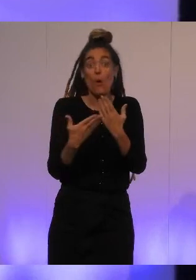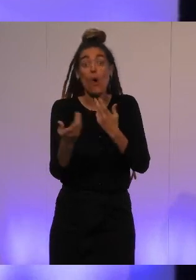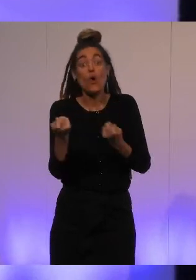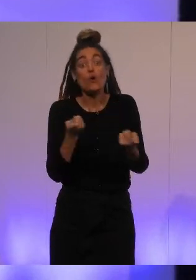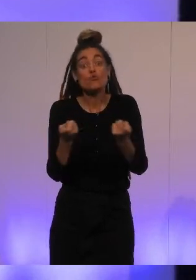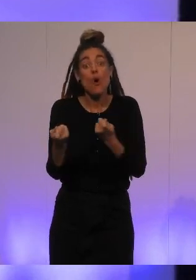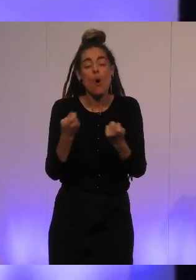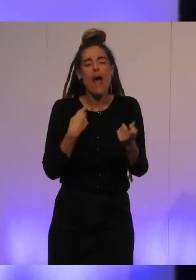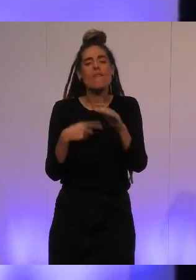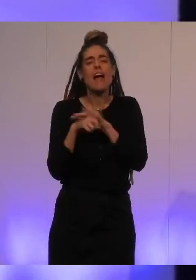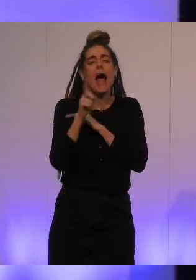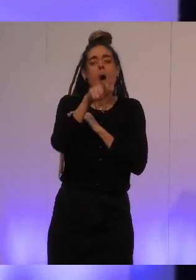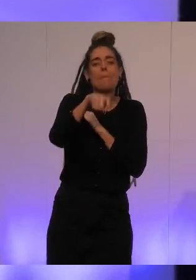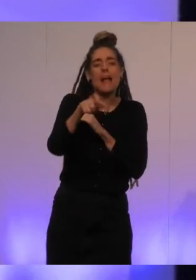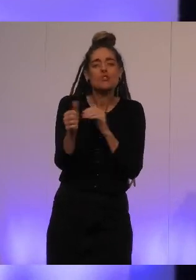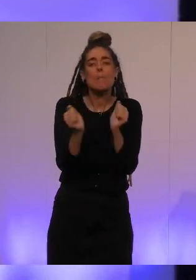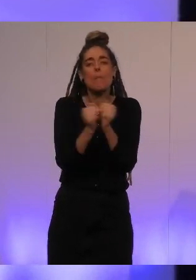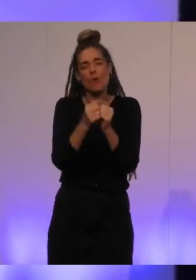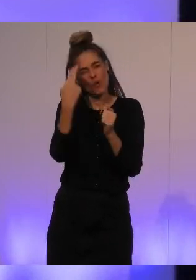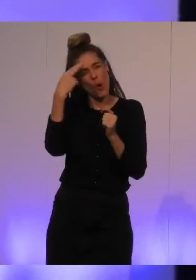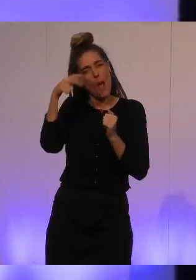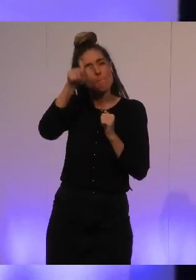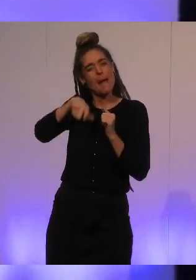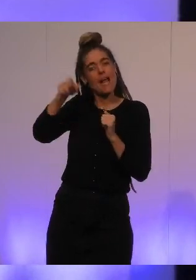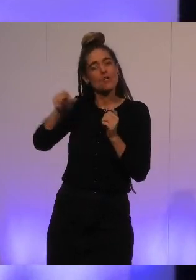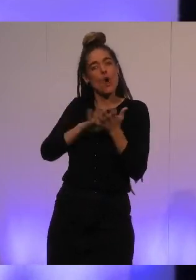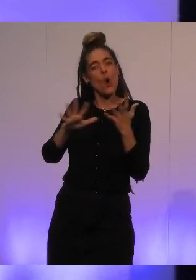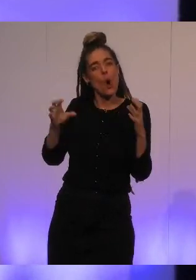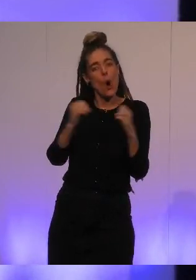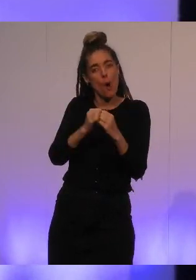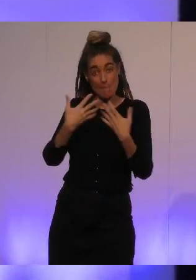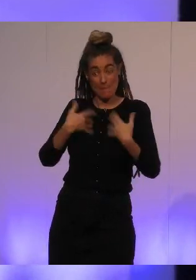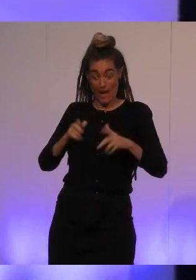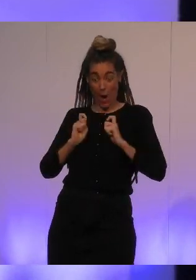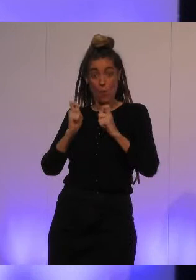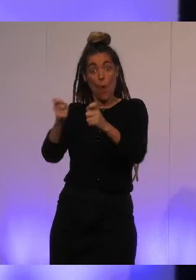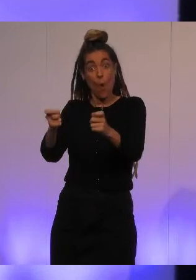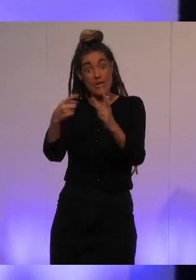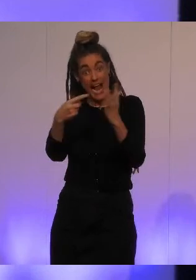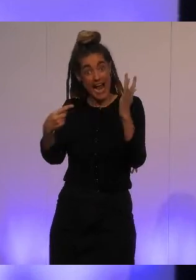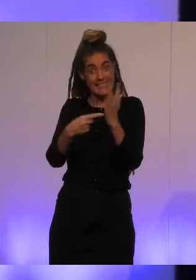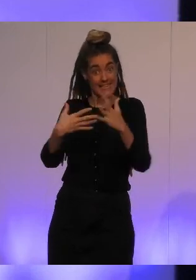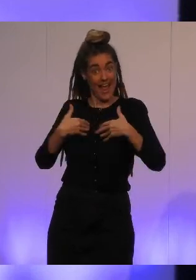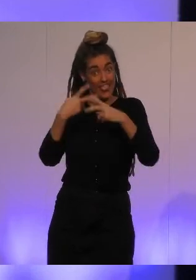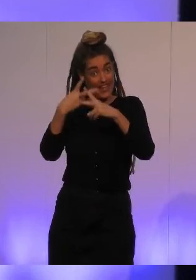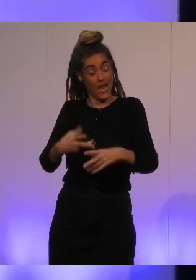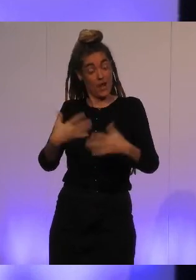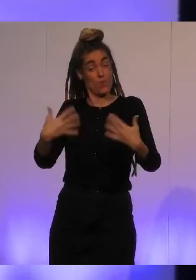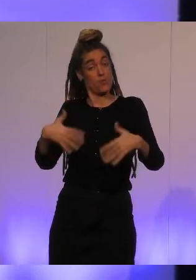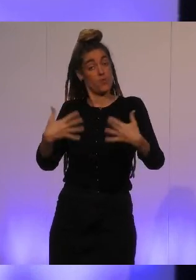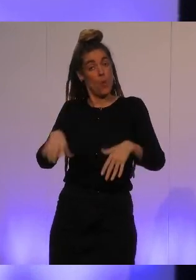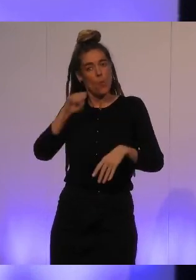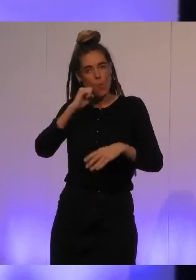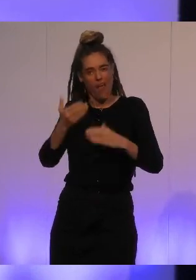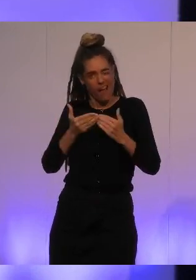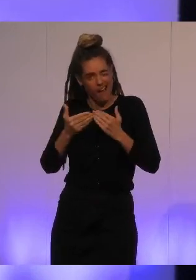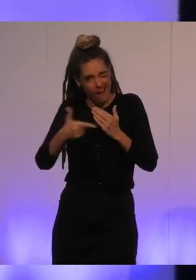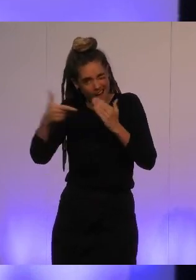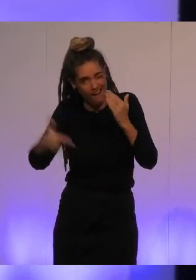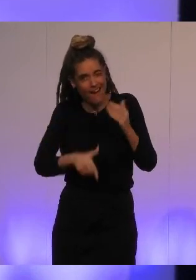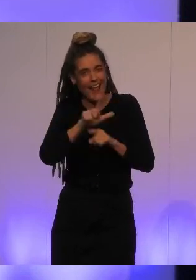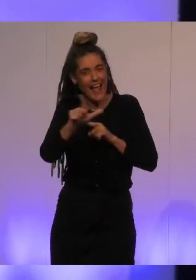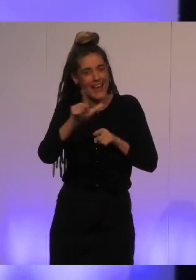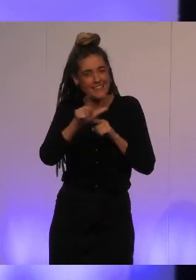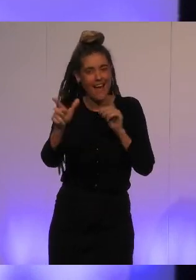appointments, Patient Hub, received a Healthcare IT Award, and there's more on that one later. There's